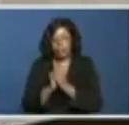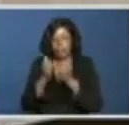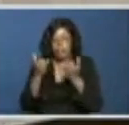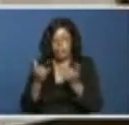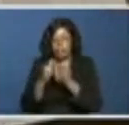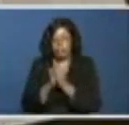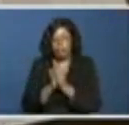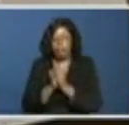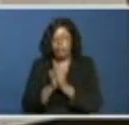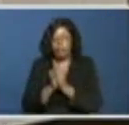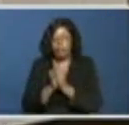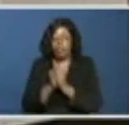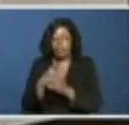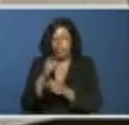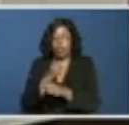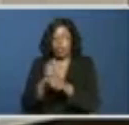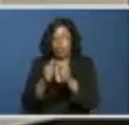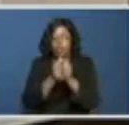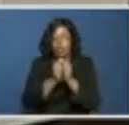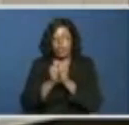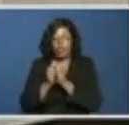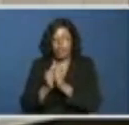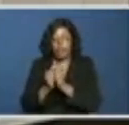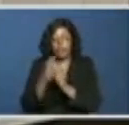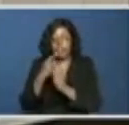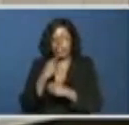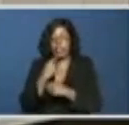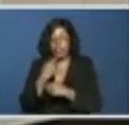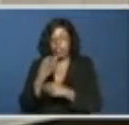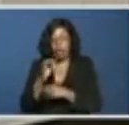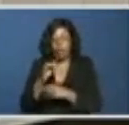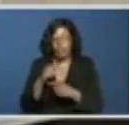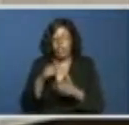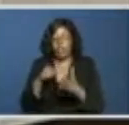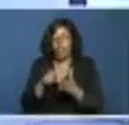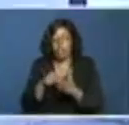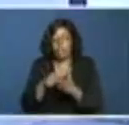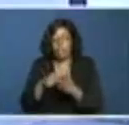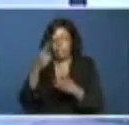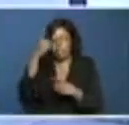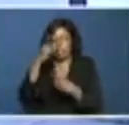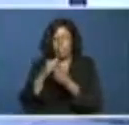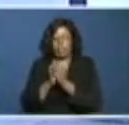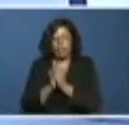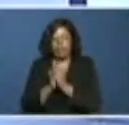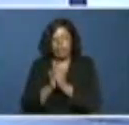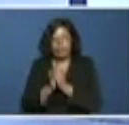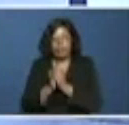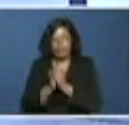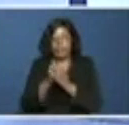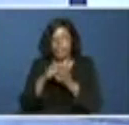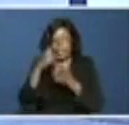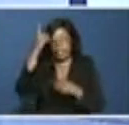to strategically work together to mitigate the severe effects of the rapidly spreading disease. Now, this